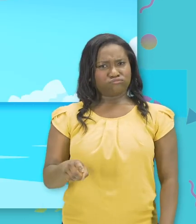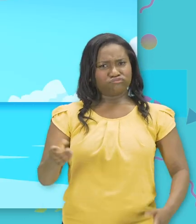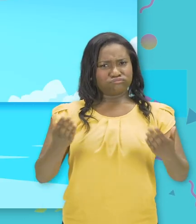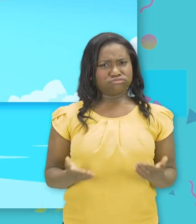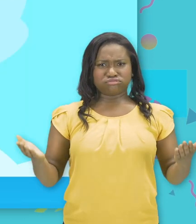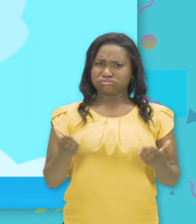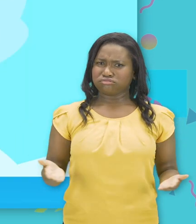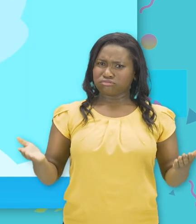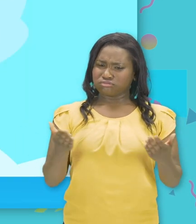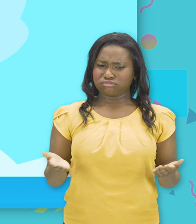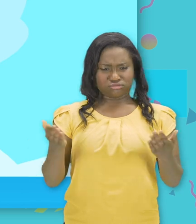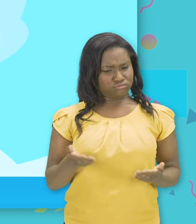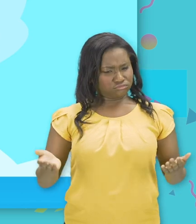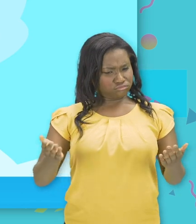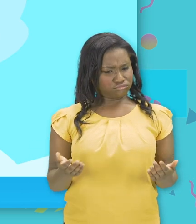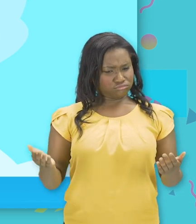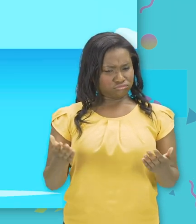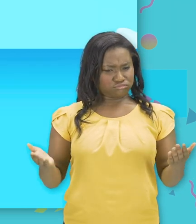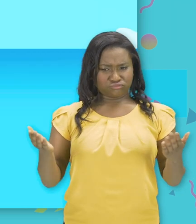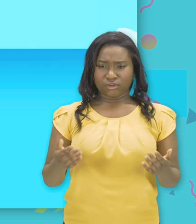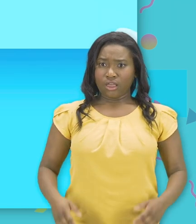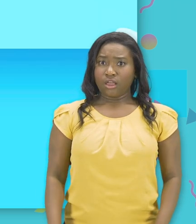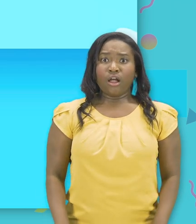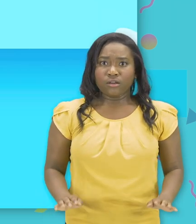It should be right here.